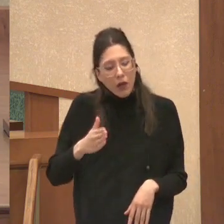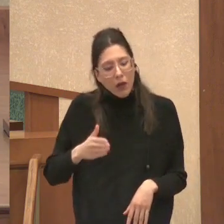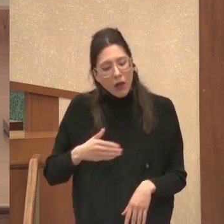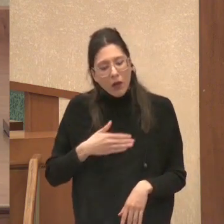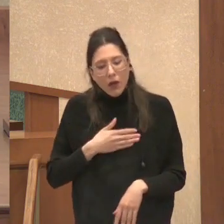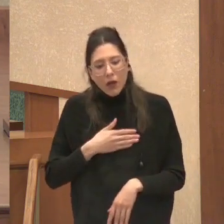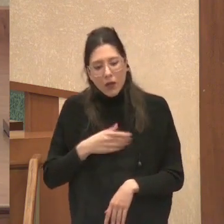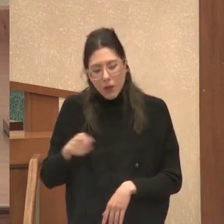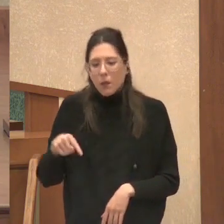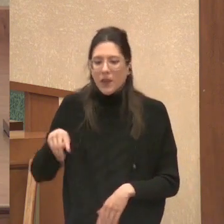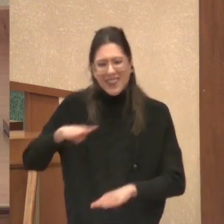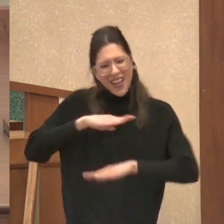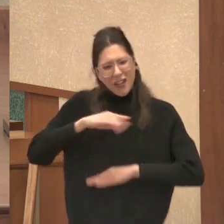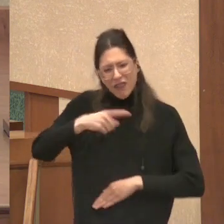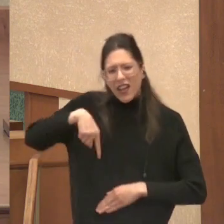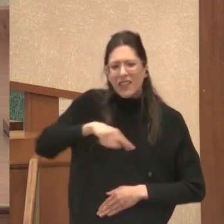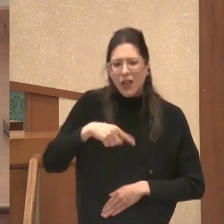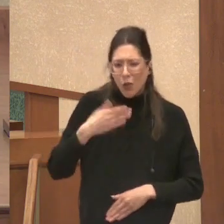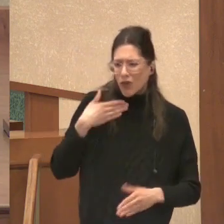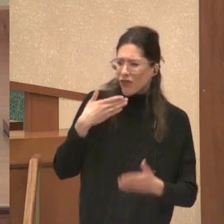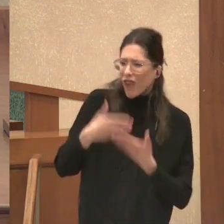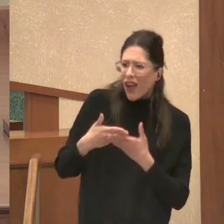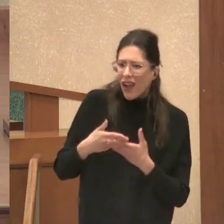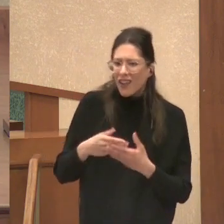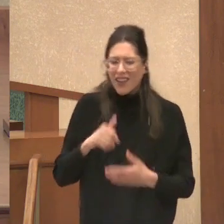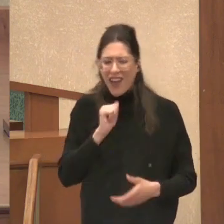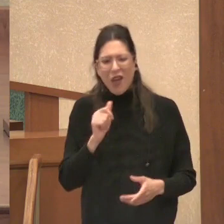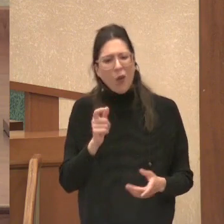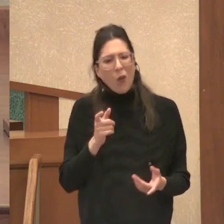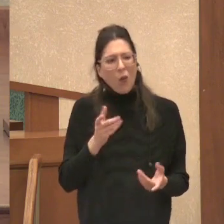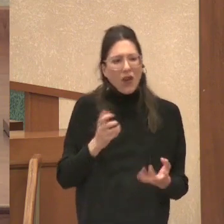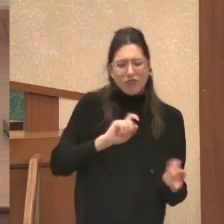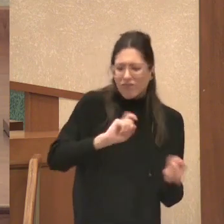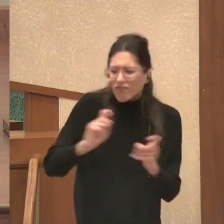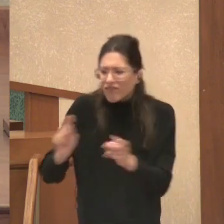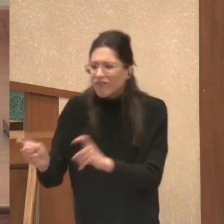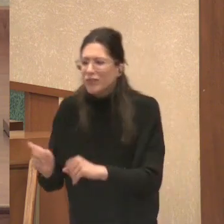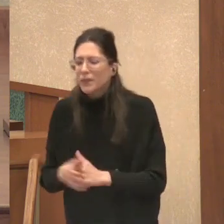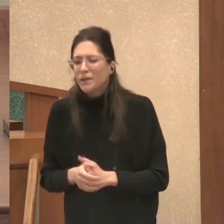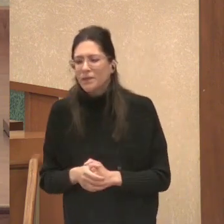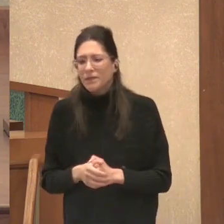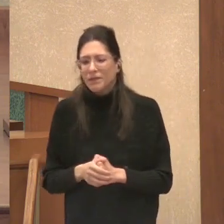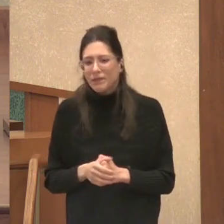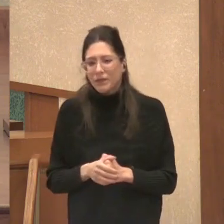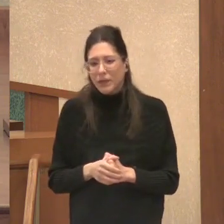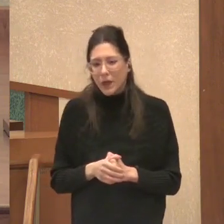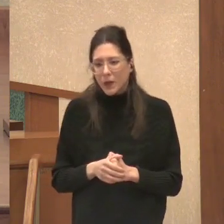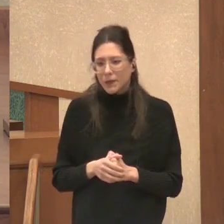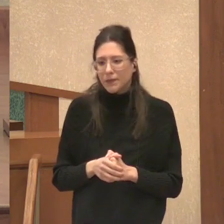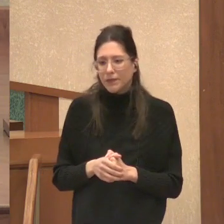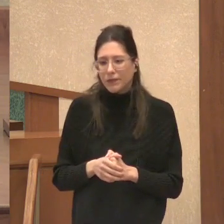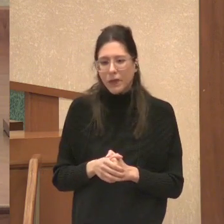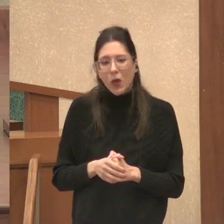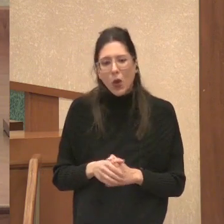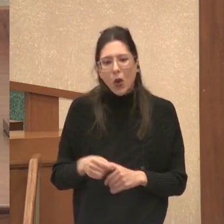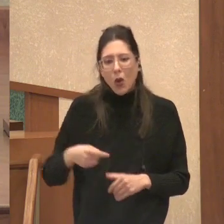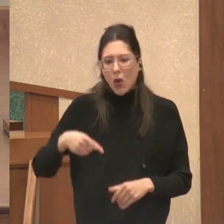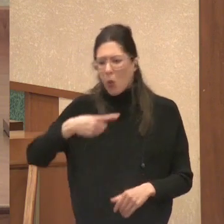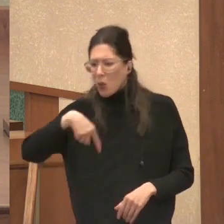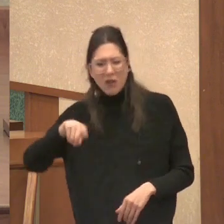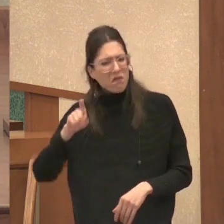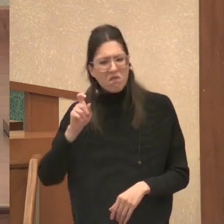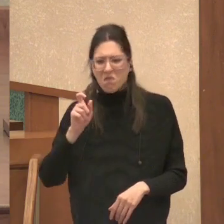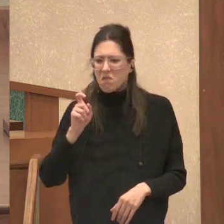good, not needing too many tweaks, pretty good just as we are. We don't need to change